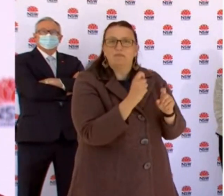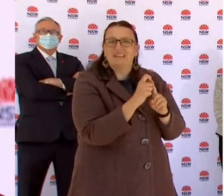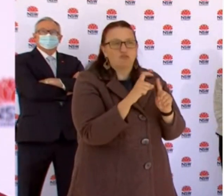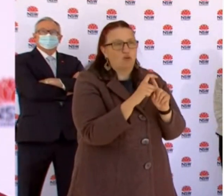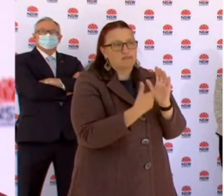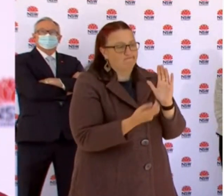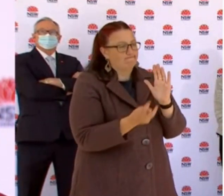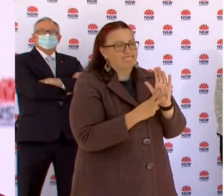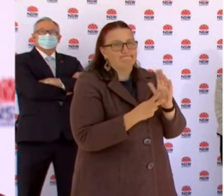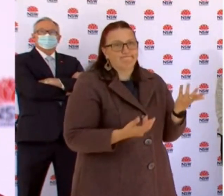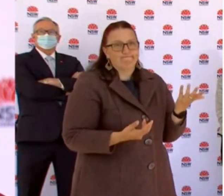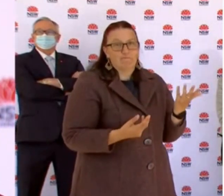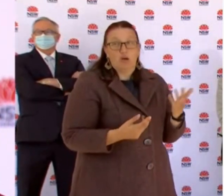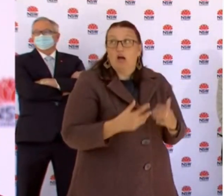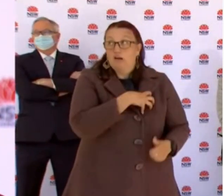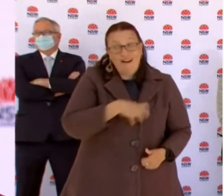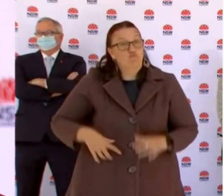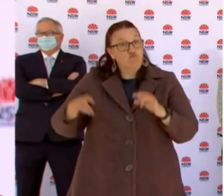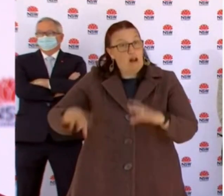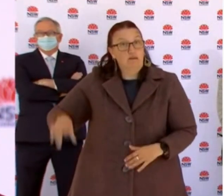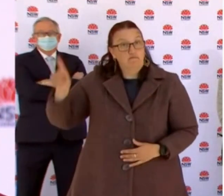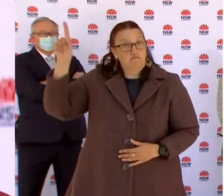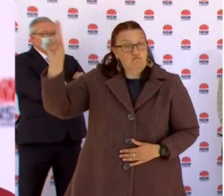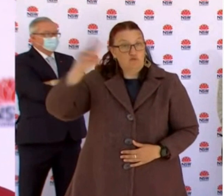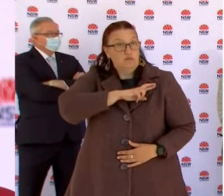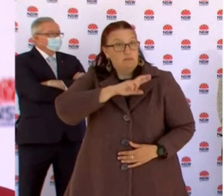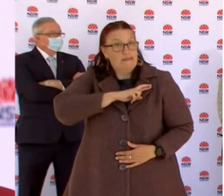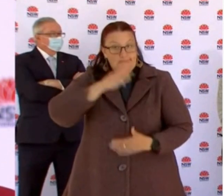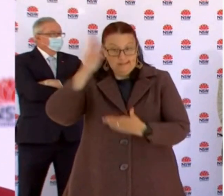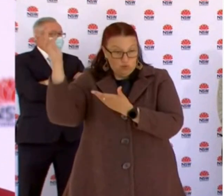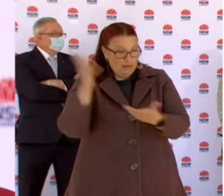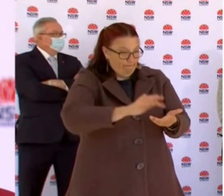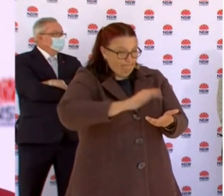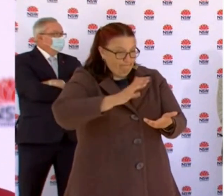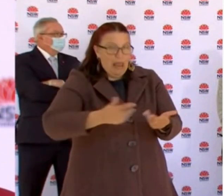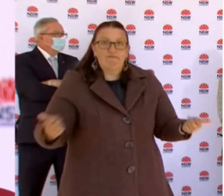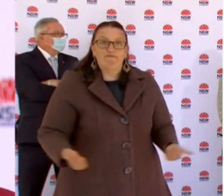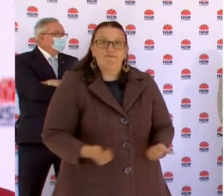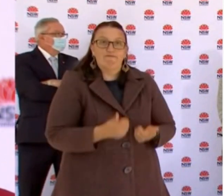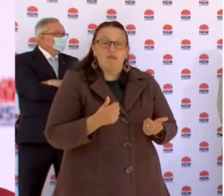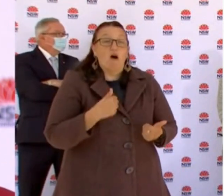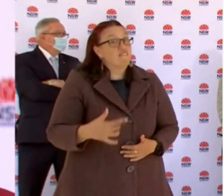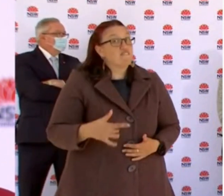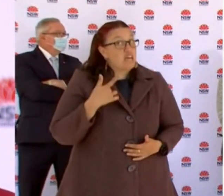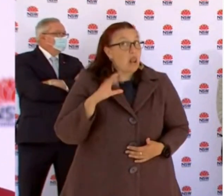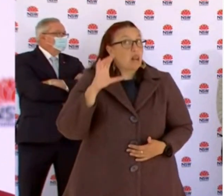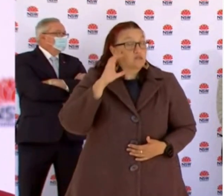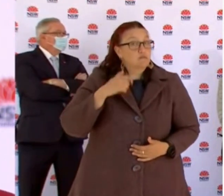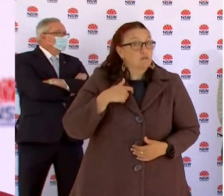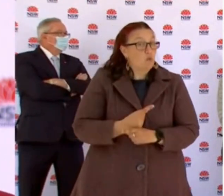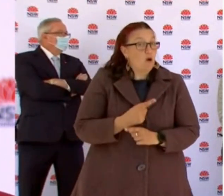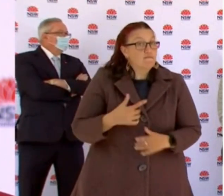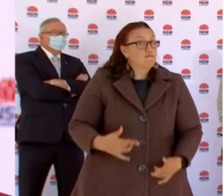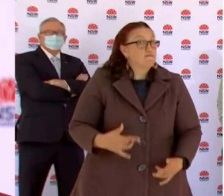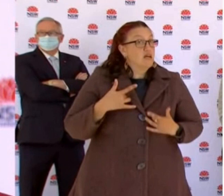and the number of doses they have. So I've been making that point at National Cabinet for a long time. I do feel that's being listened to, but as we